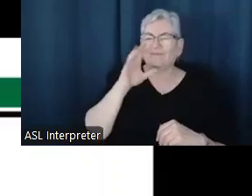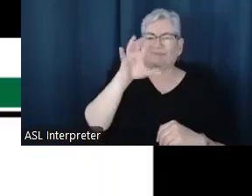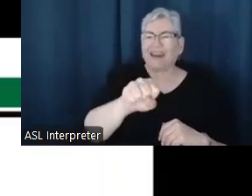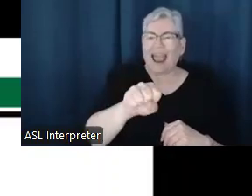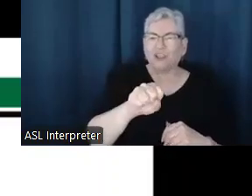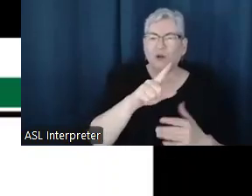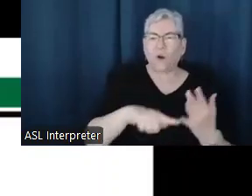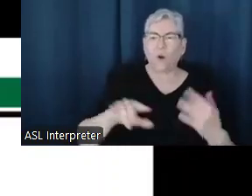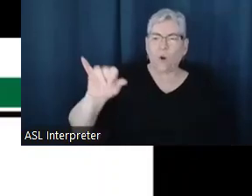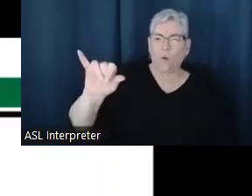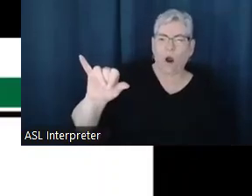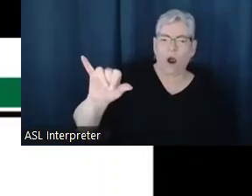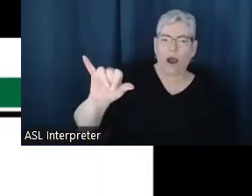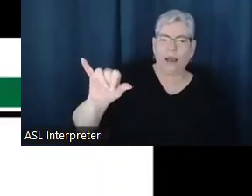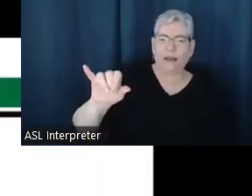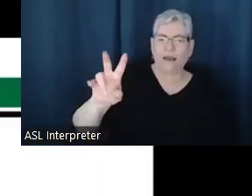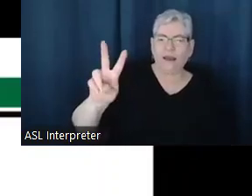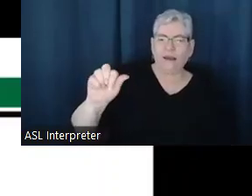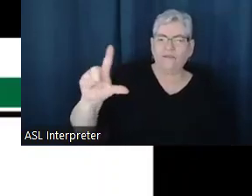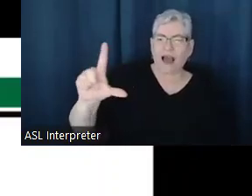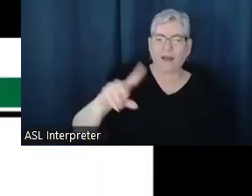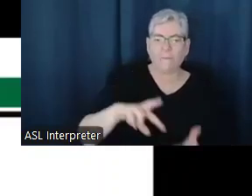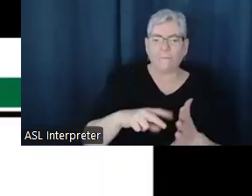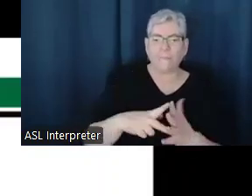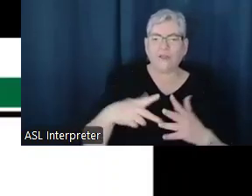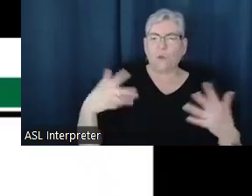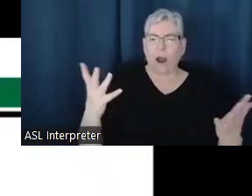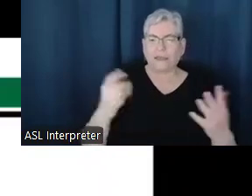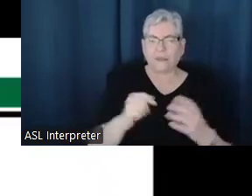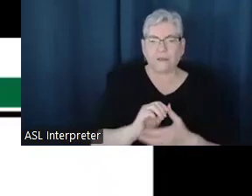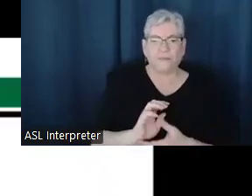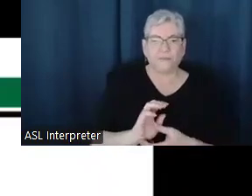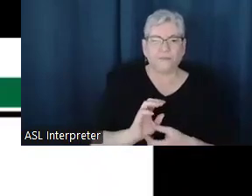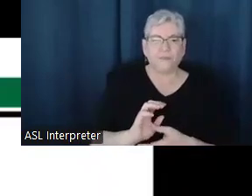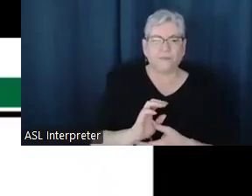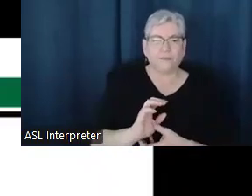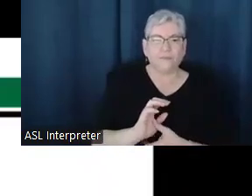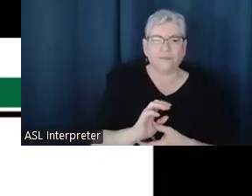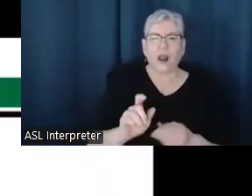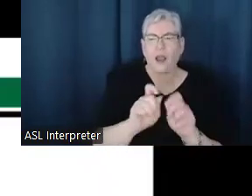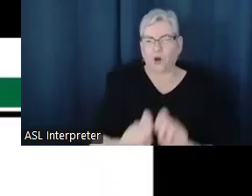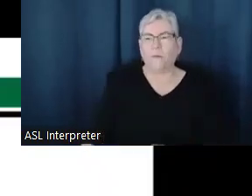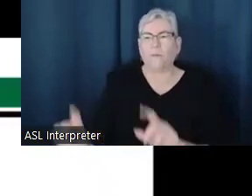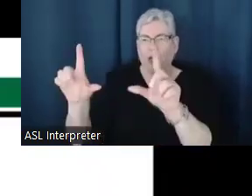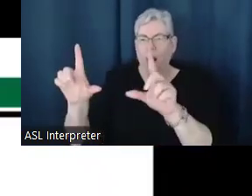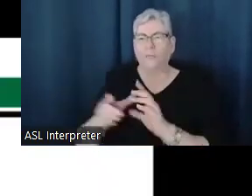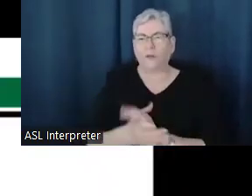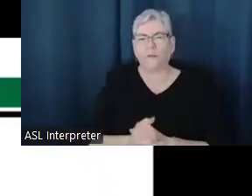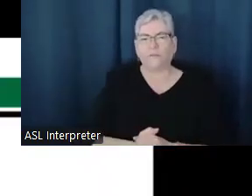YVAL stands for? Sure. So I'm even going to pull it up because I